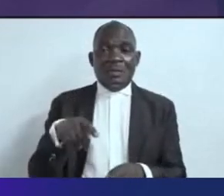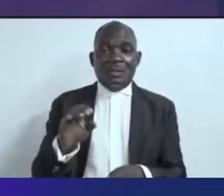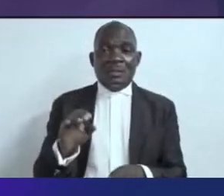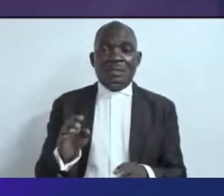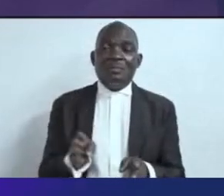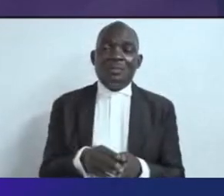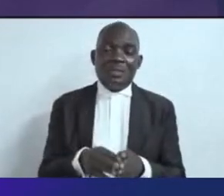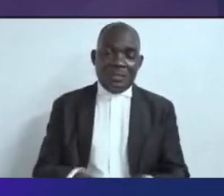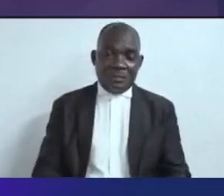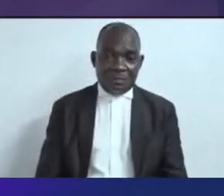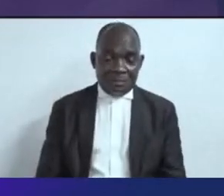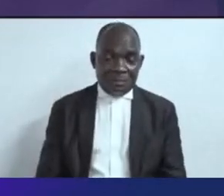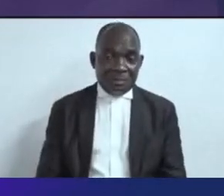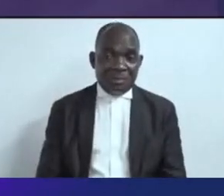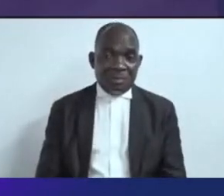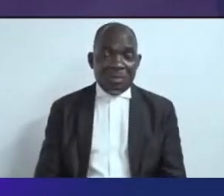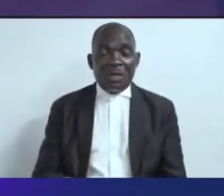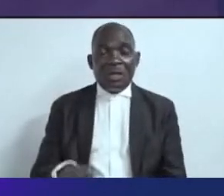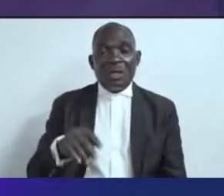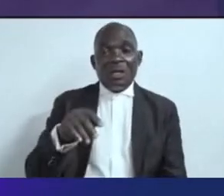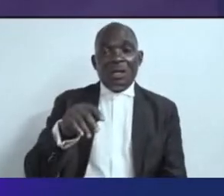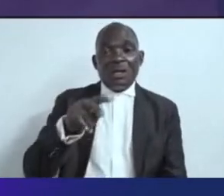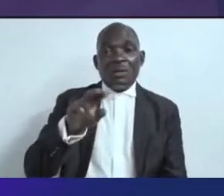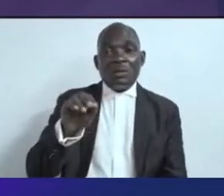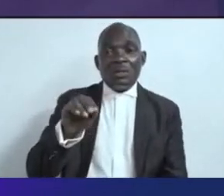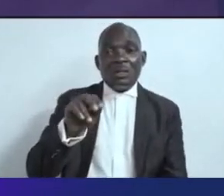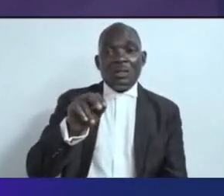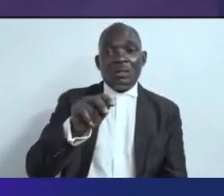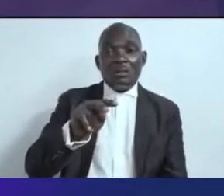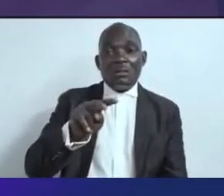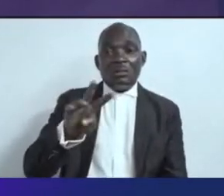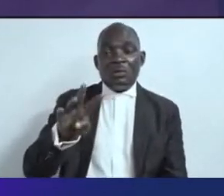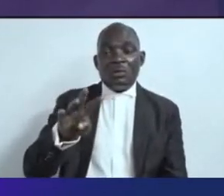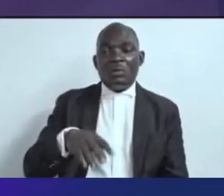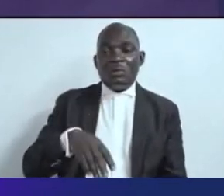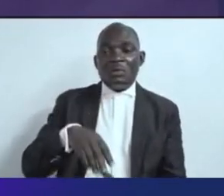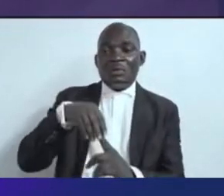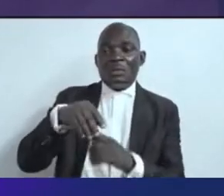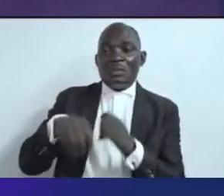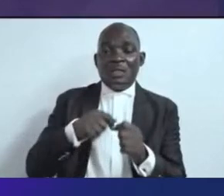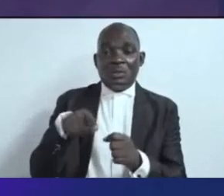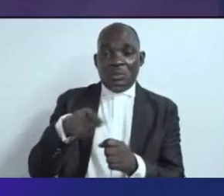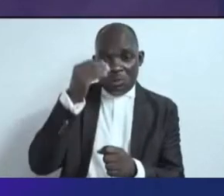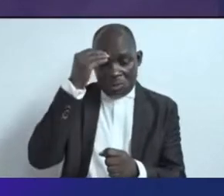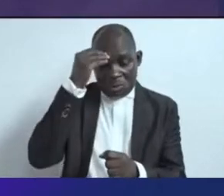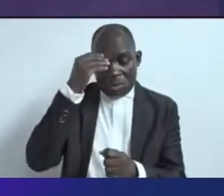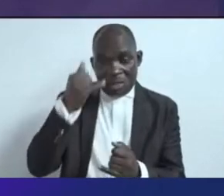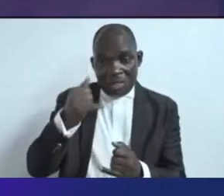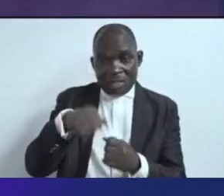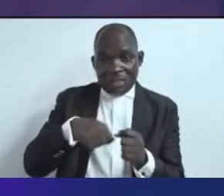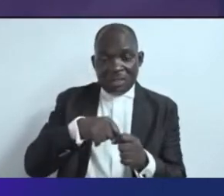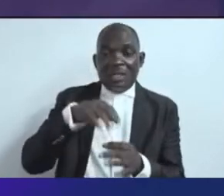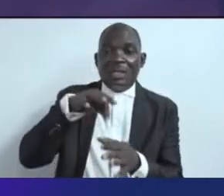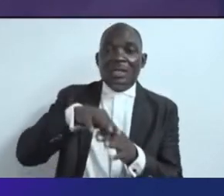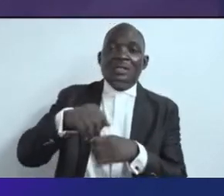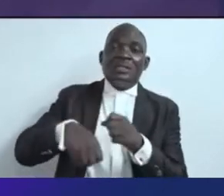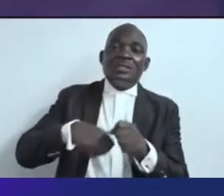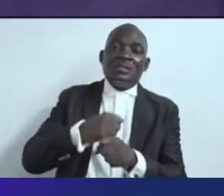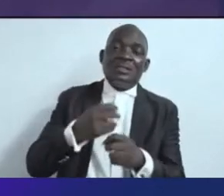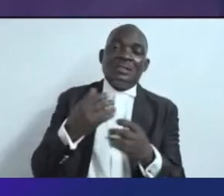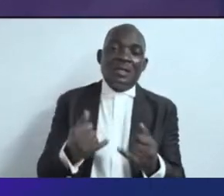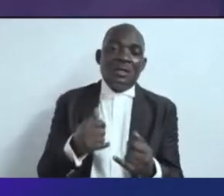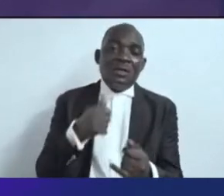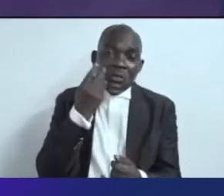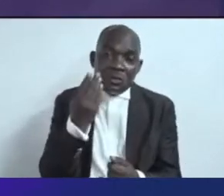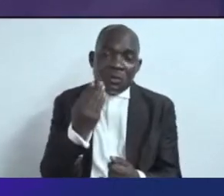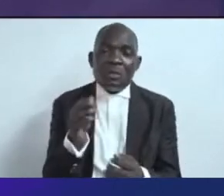meeting, that 2024 is a unique year. We all know that we have elections coming up.